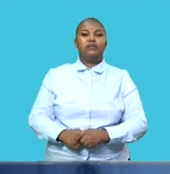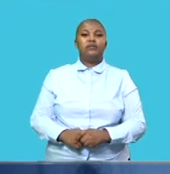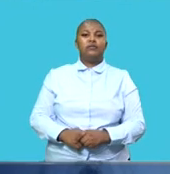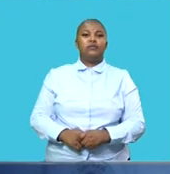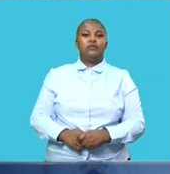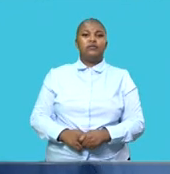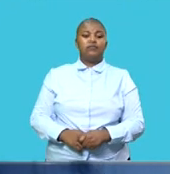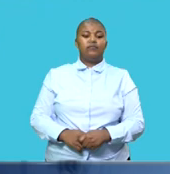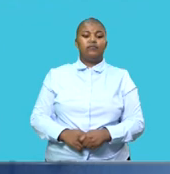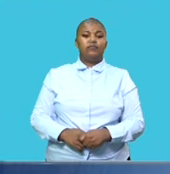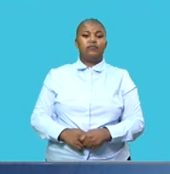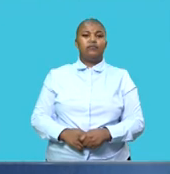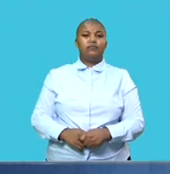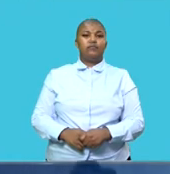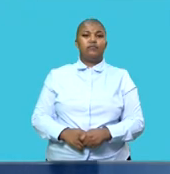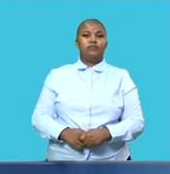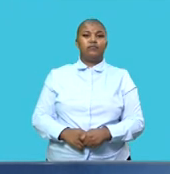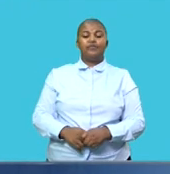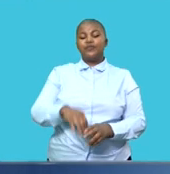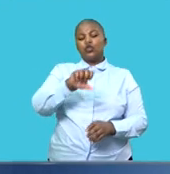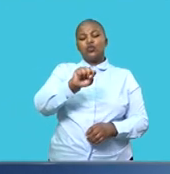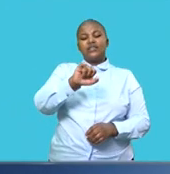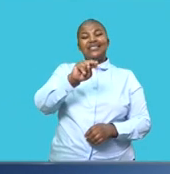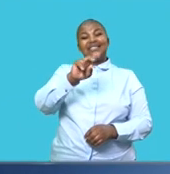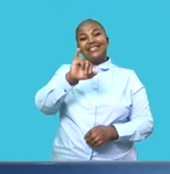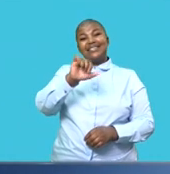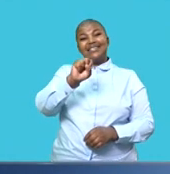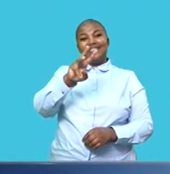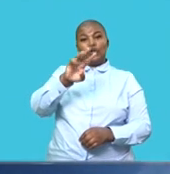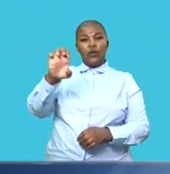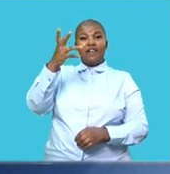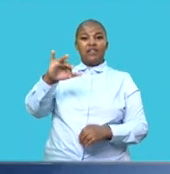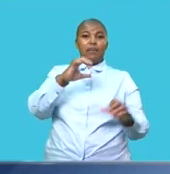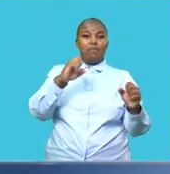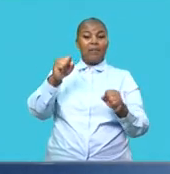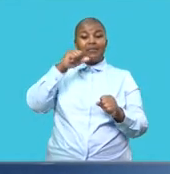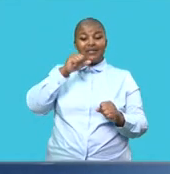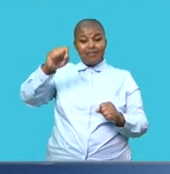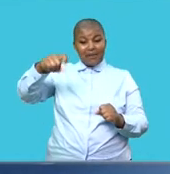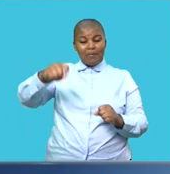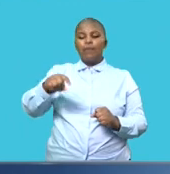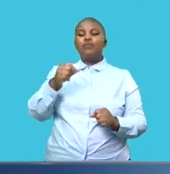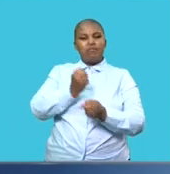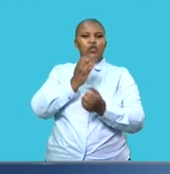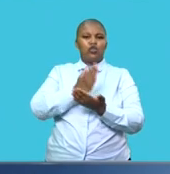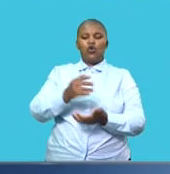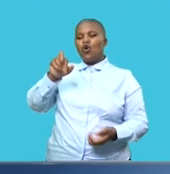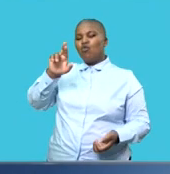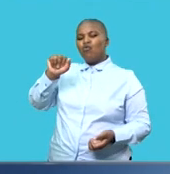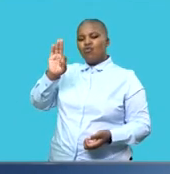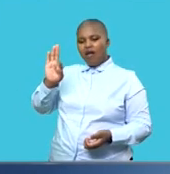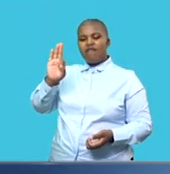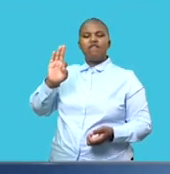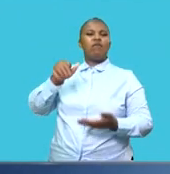la dipalangwang e leng Sindisiwe Chikunga o bolela ga tema e na e le sesupo sa gore Road Accident Fund le megatlo e